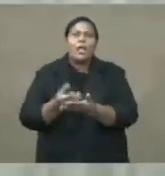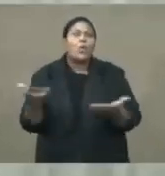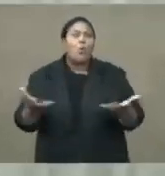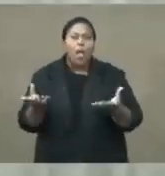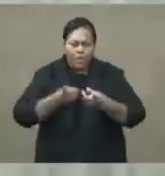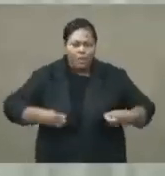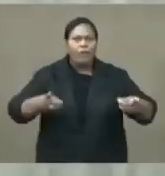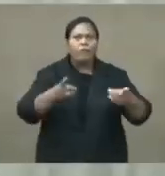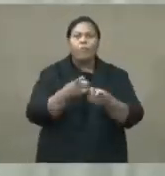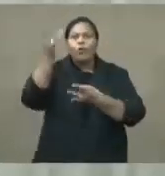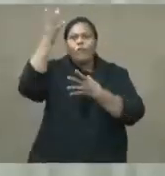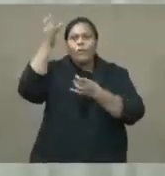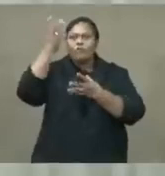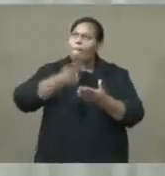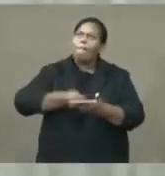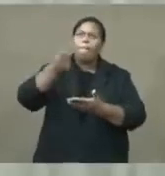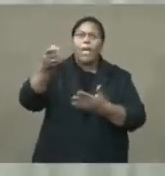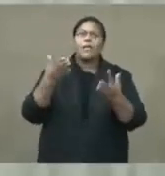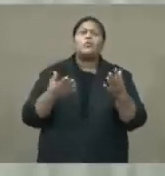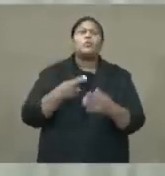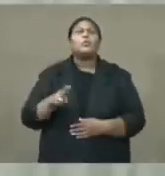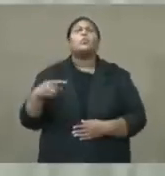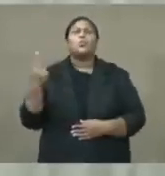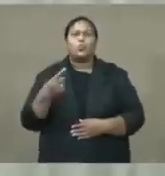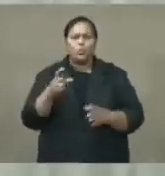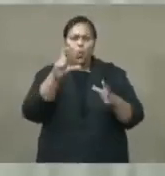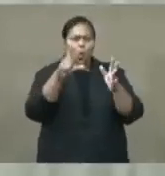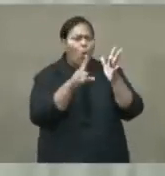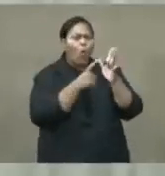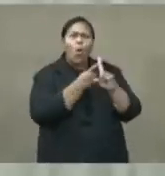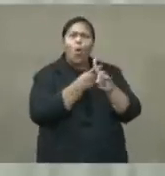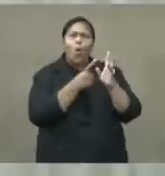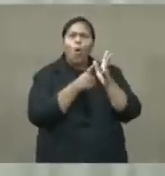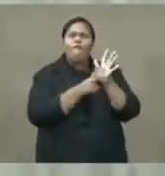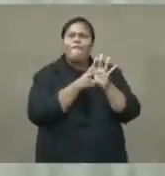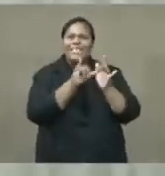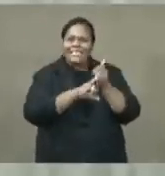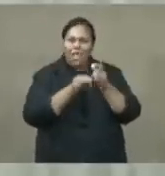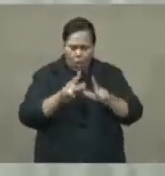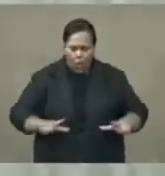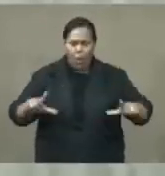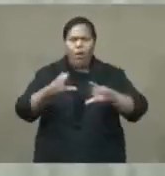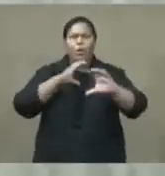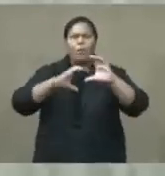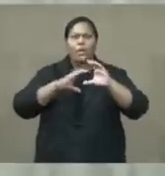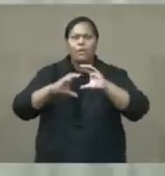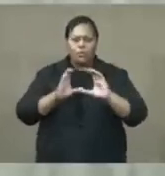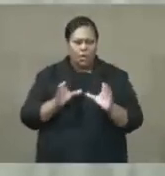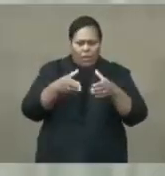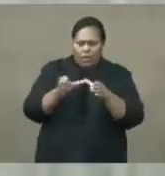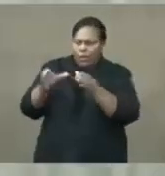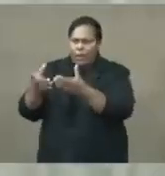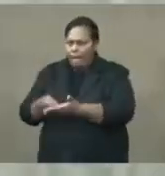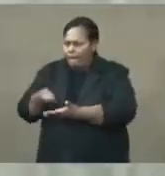through payments to the public affairs company, Qorvis, the local communications company, Vatis,